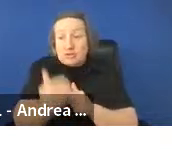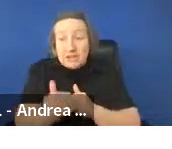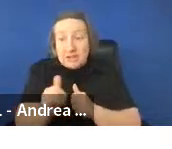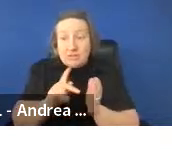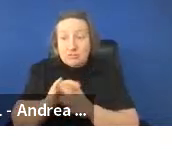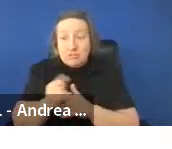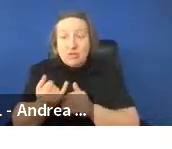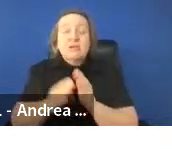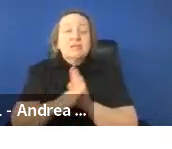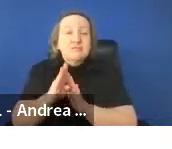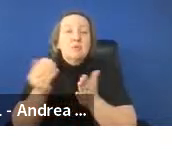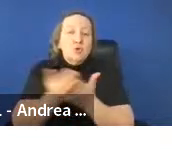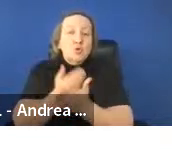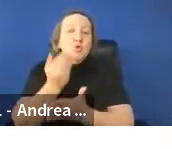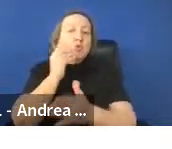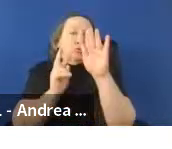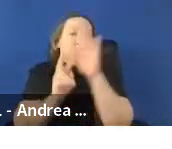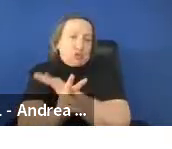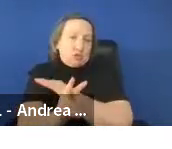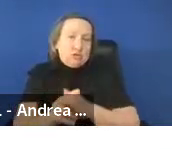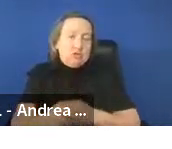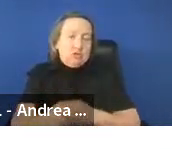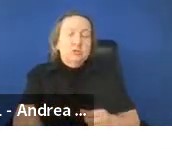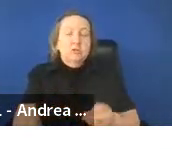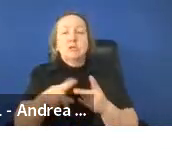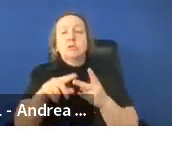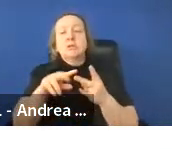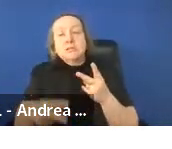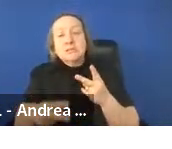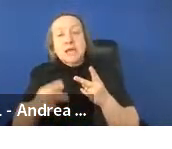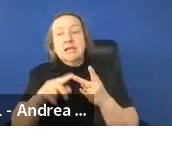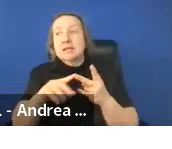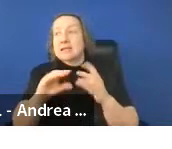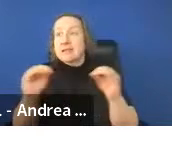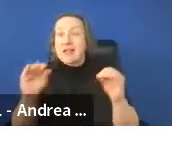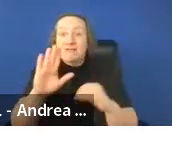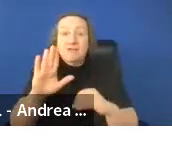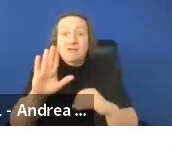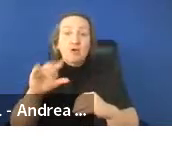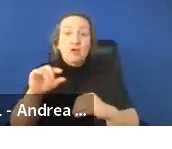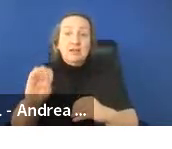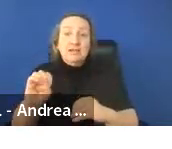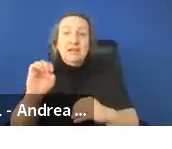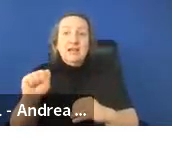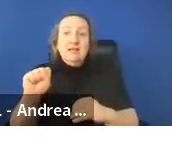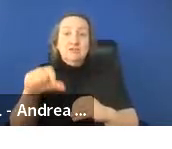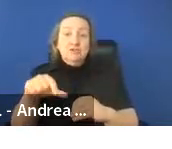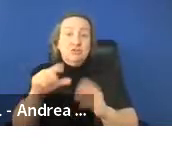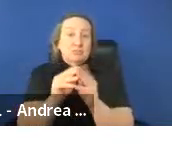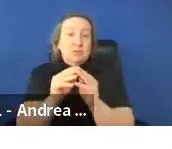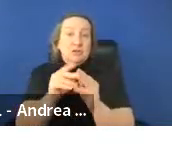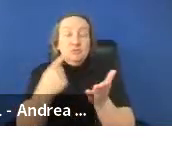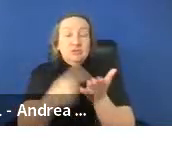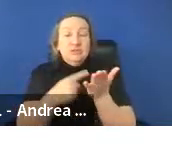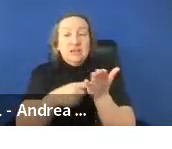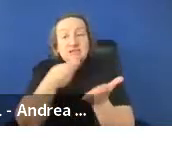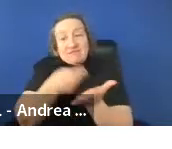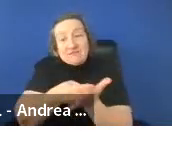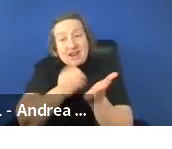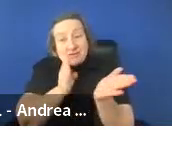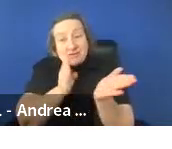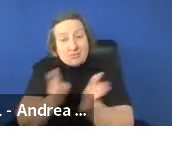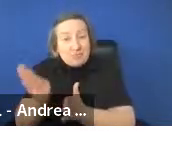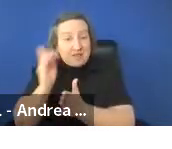be developing new projections. Second, in none of your ESG meetings have you discussed the financial plan for this